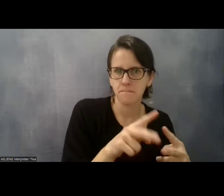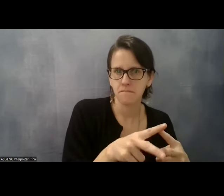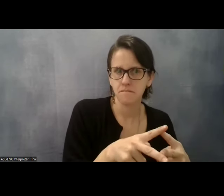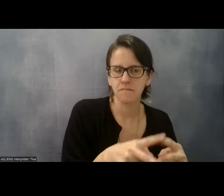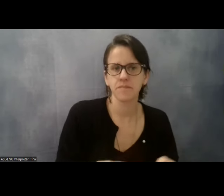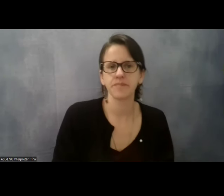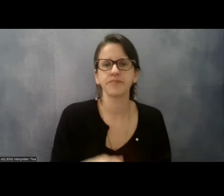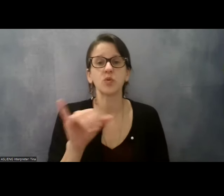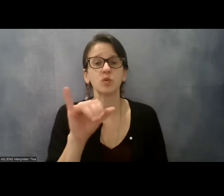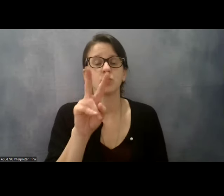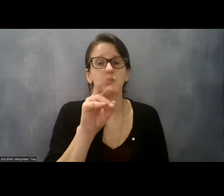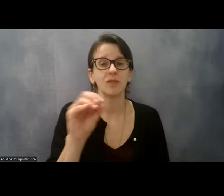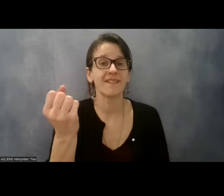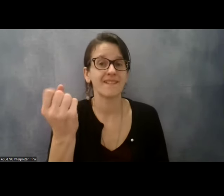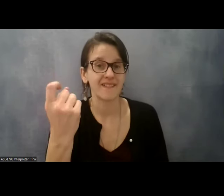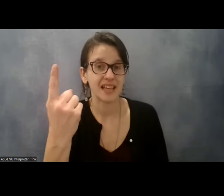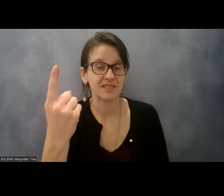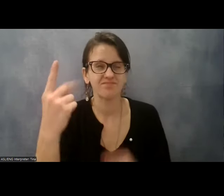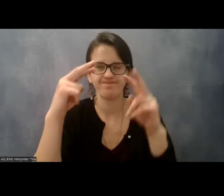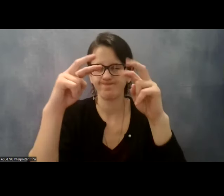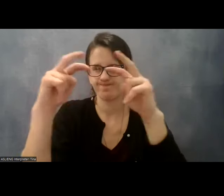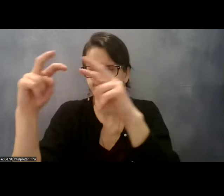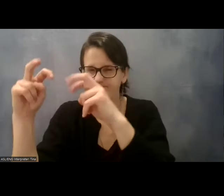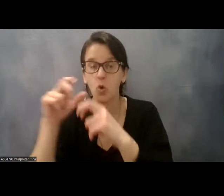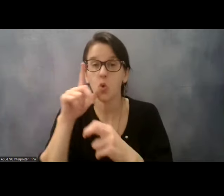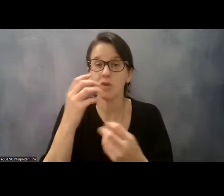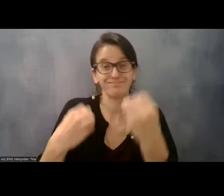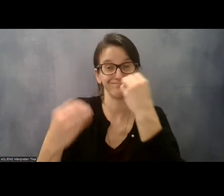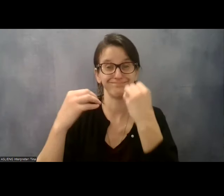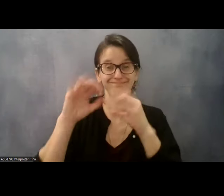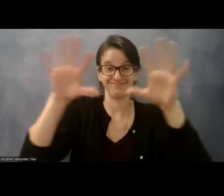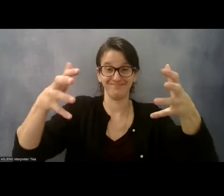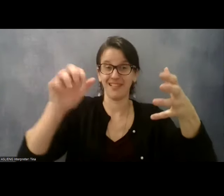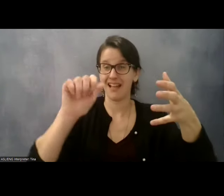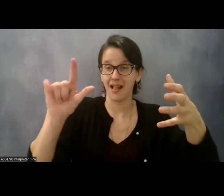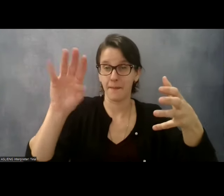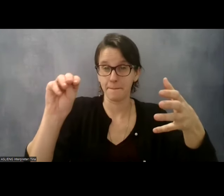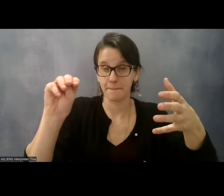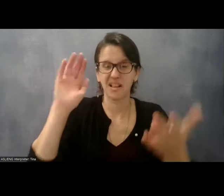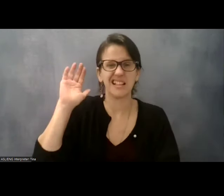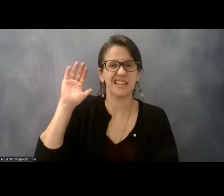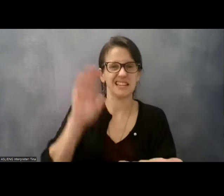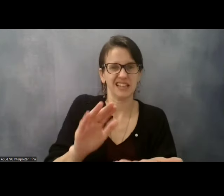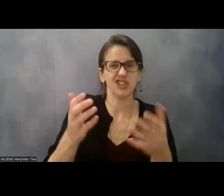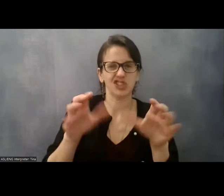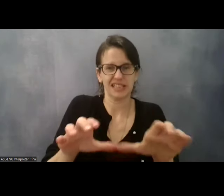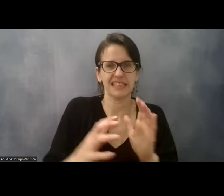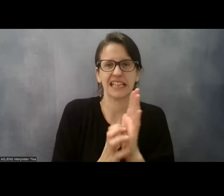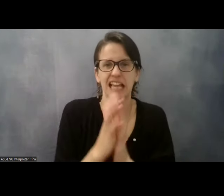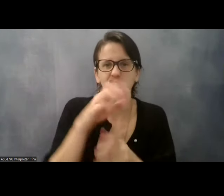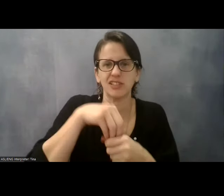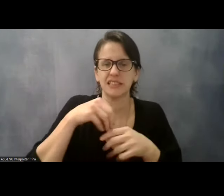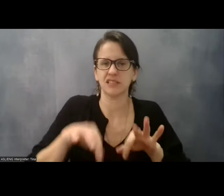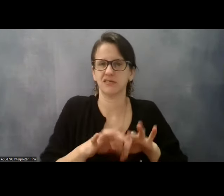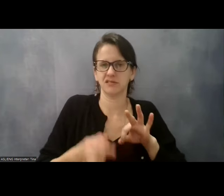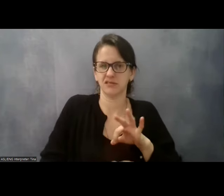2011 meta-analysis which found that people who ate large amounts of alliums had lower risk of gastric cancer. And we've also seen benefits